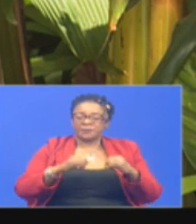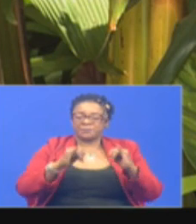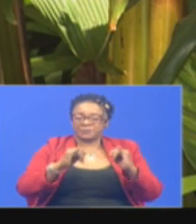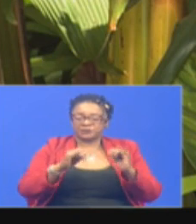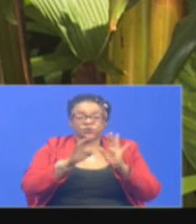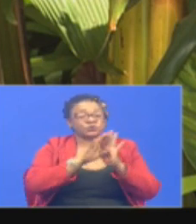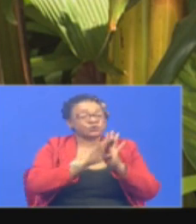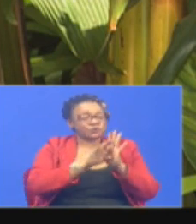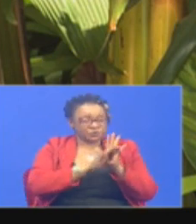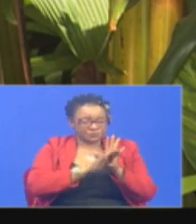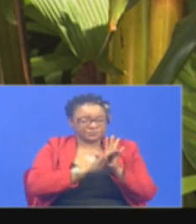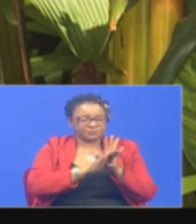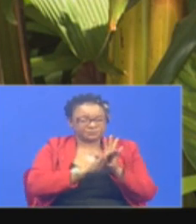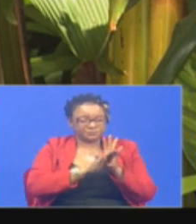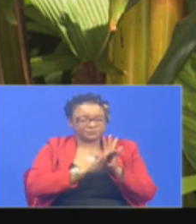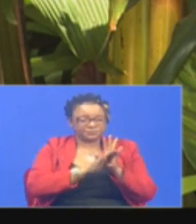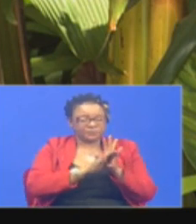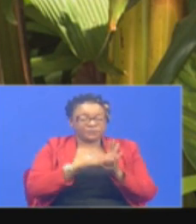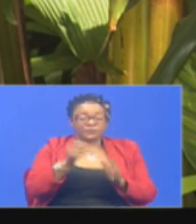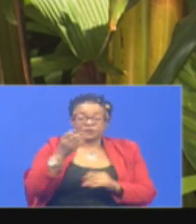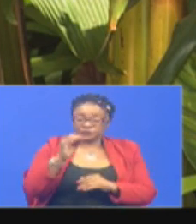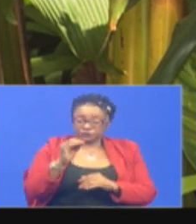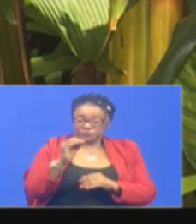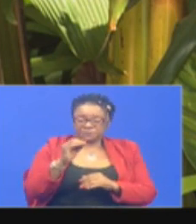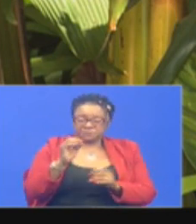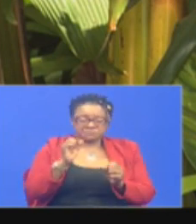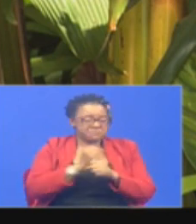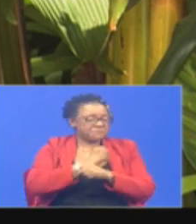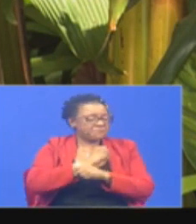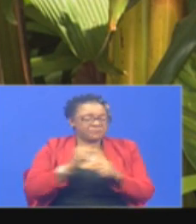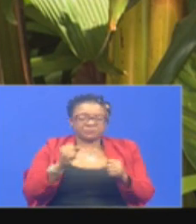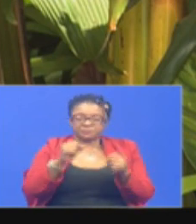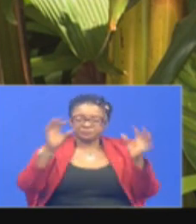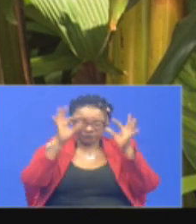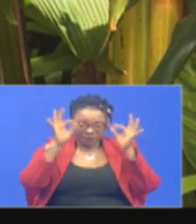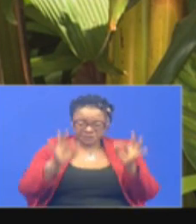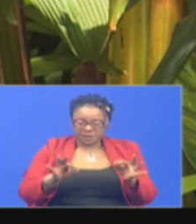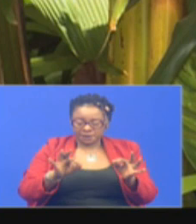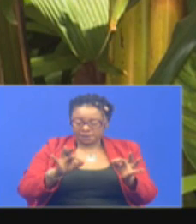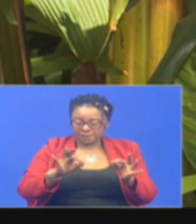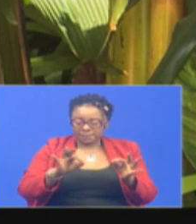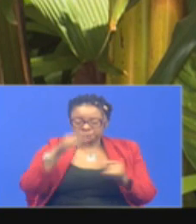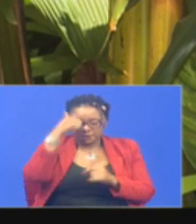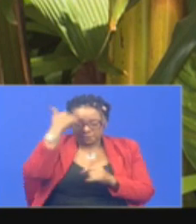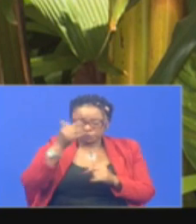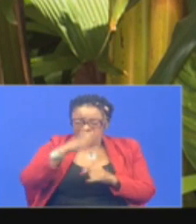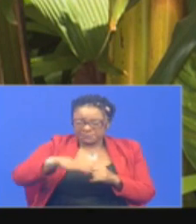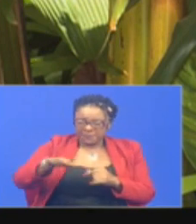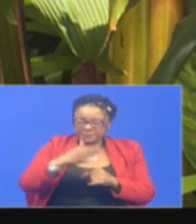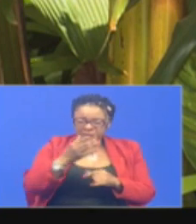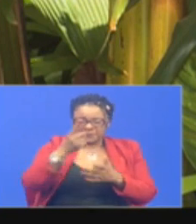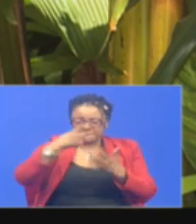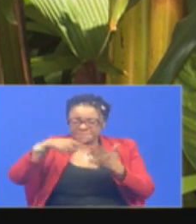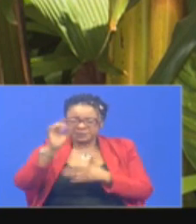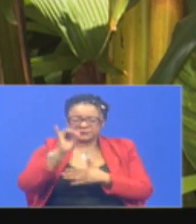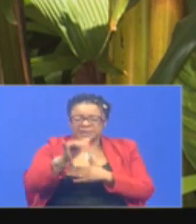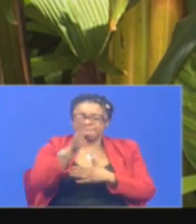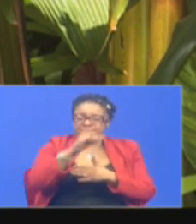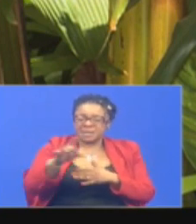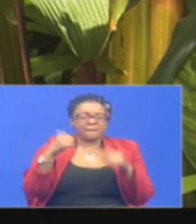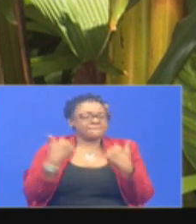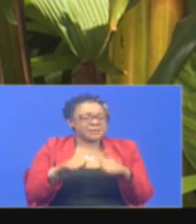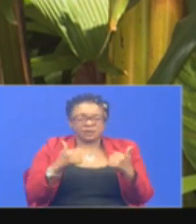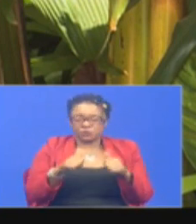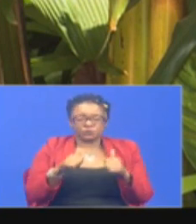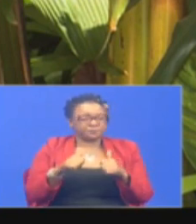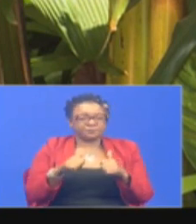constitution. And therefore, they cannot decide that because parliament has not passed the necessary